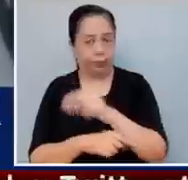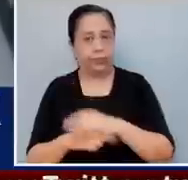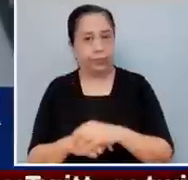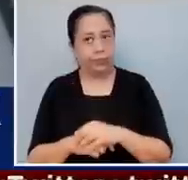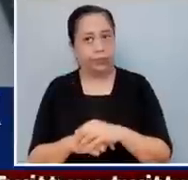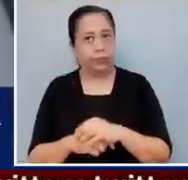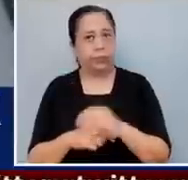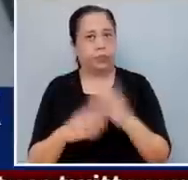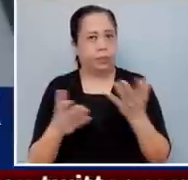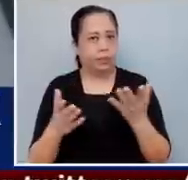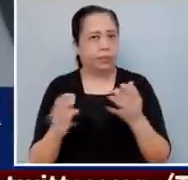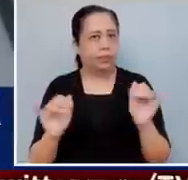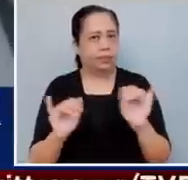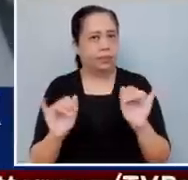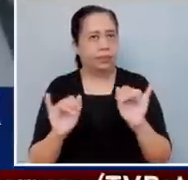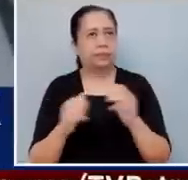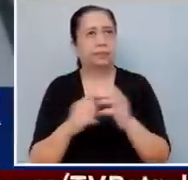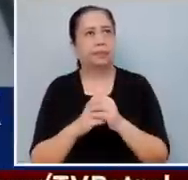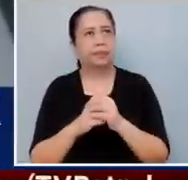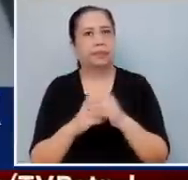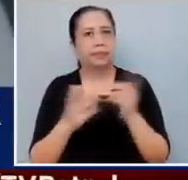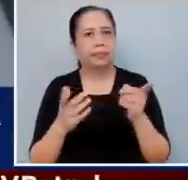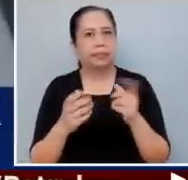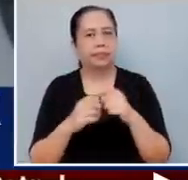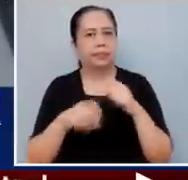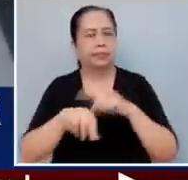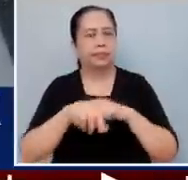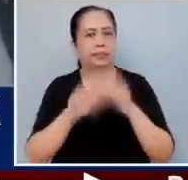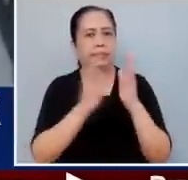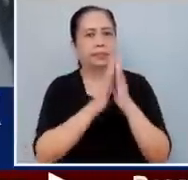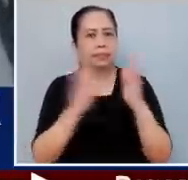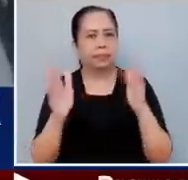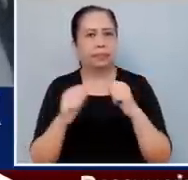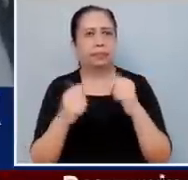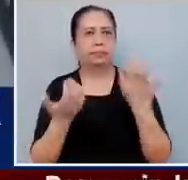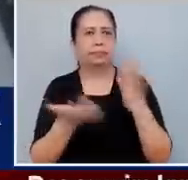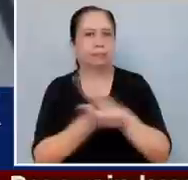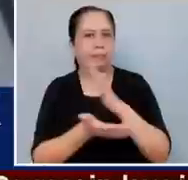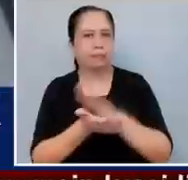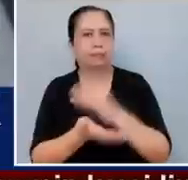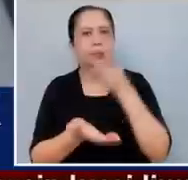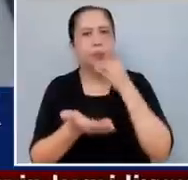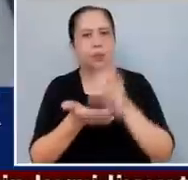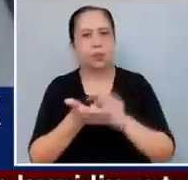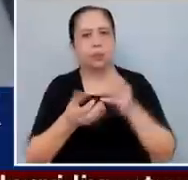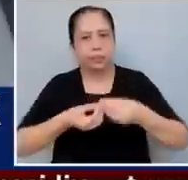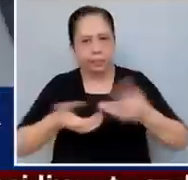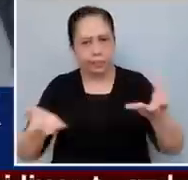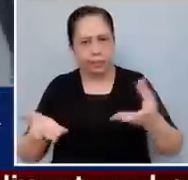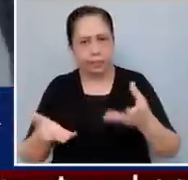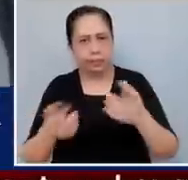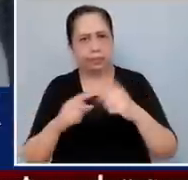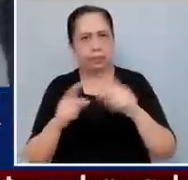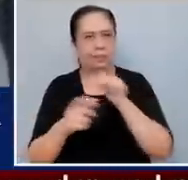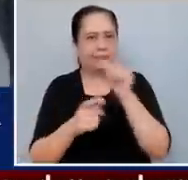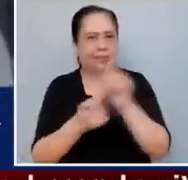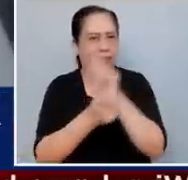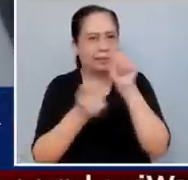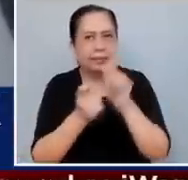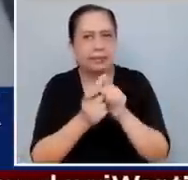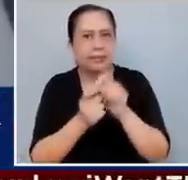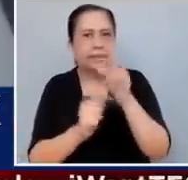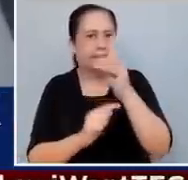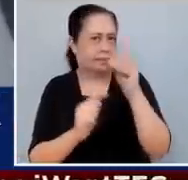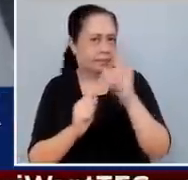Although the same period po is the period where the credentials will be released. Pero there is no definite date